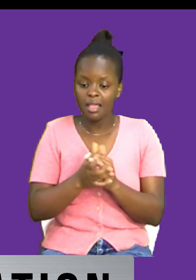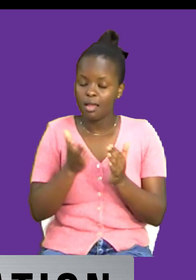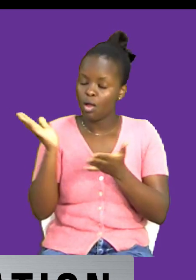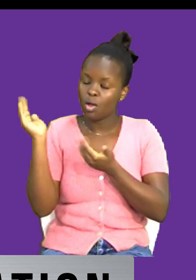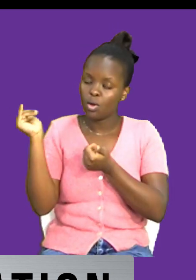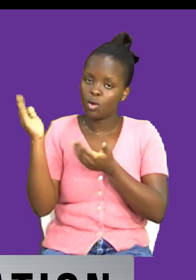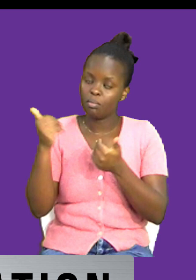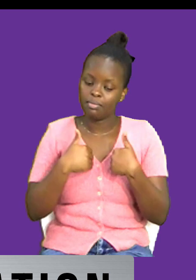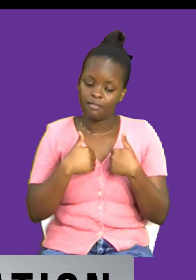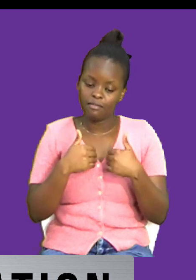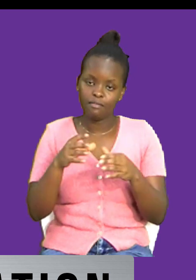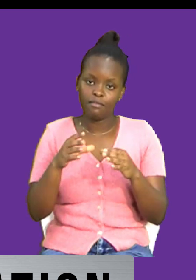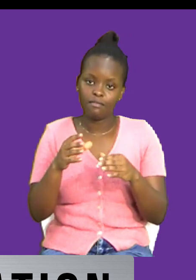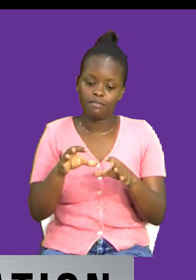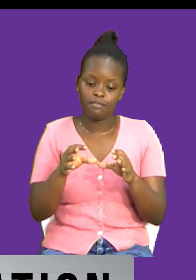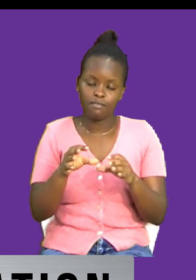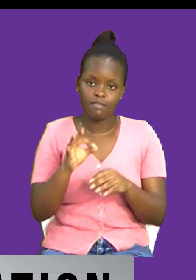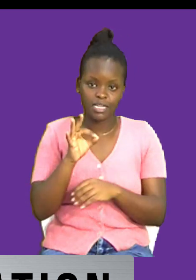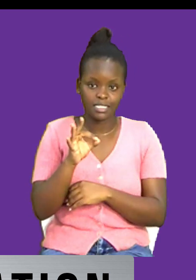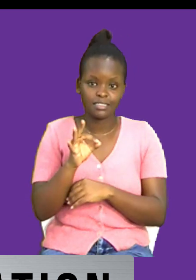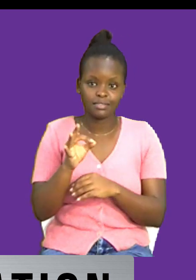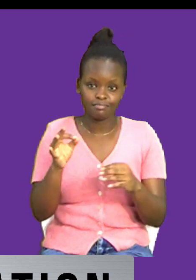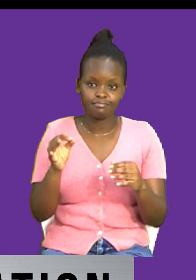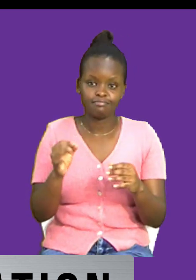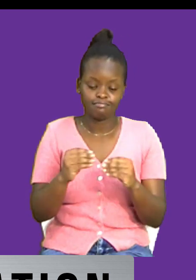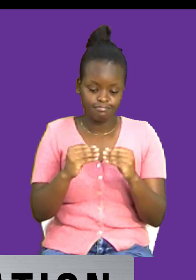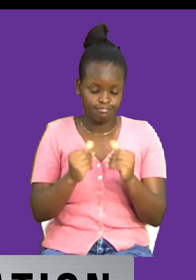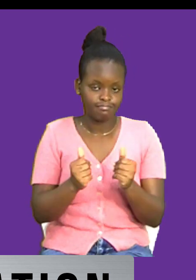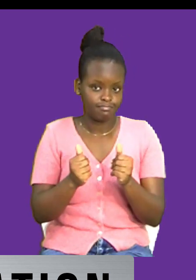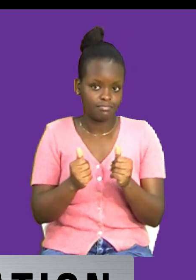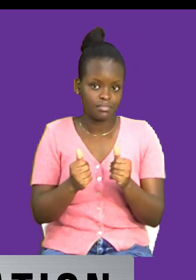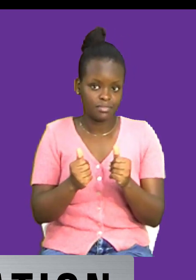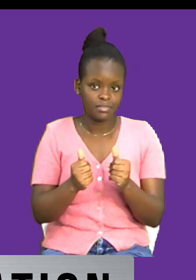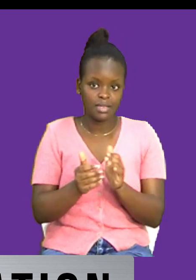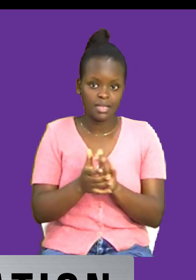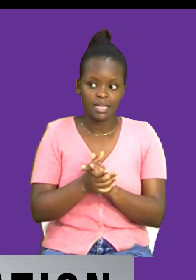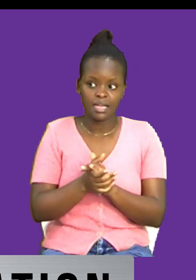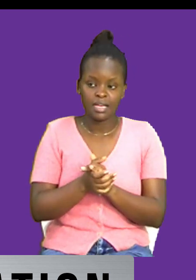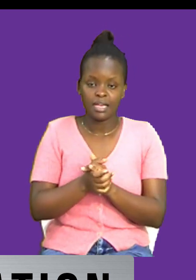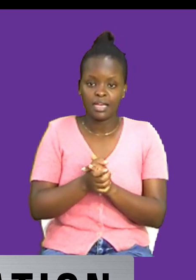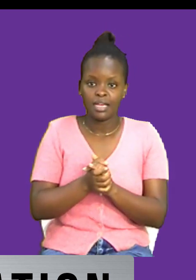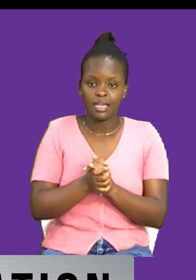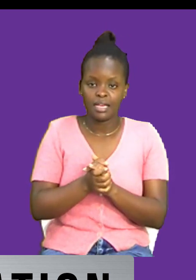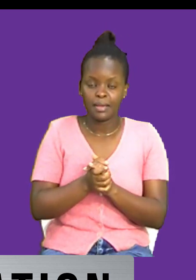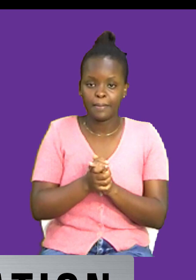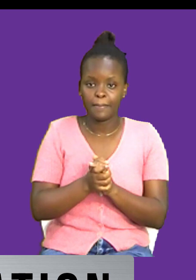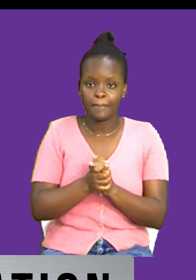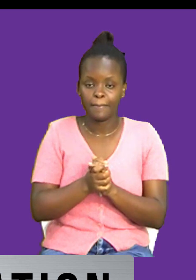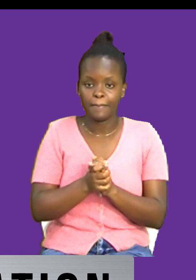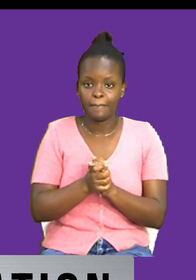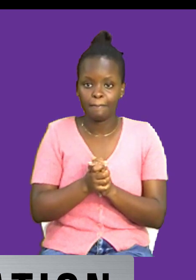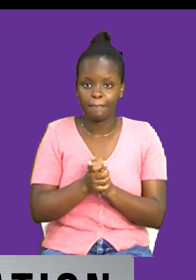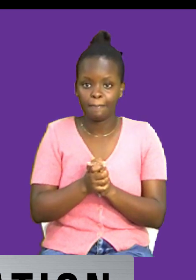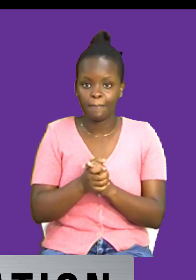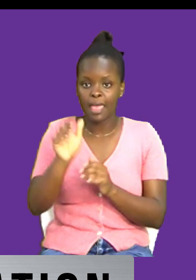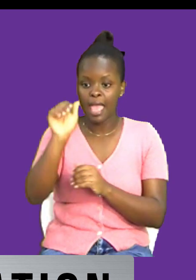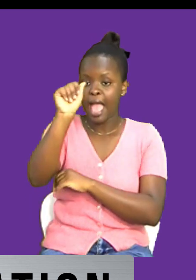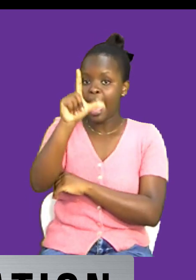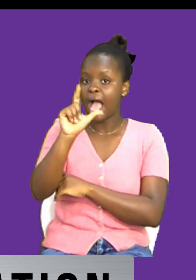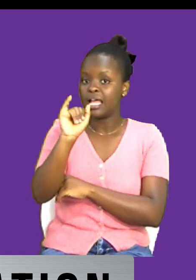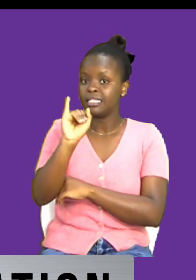this. We need to calm down. Let's go to Alison Ouattara. Which team are you supporting? Why do you have to go and say